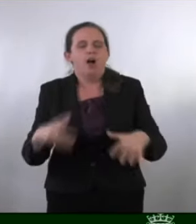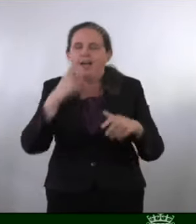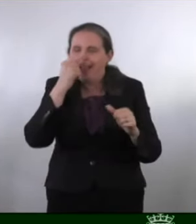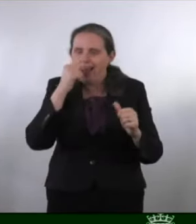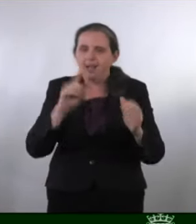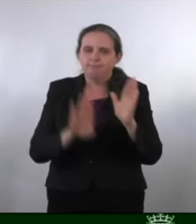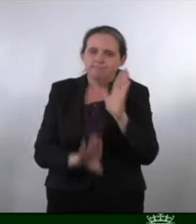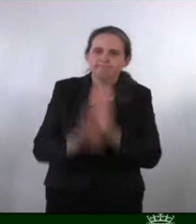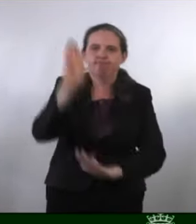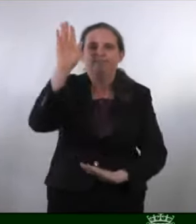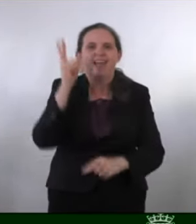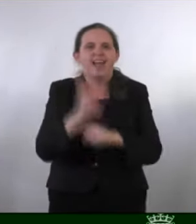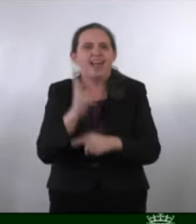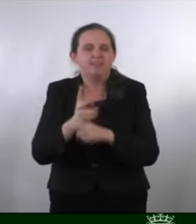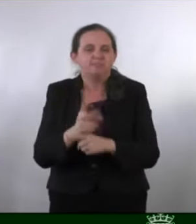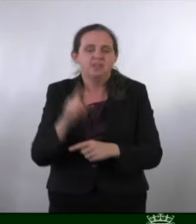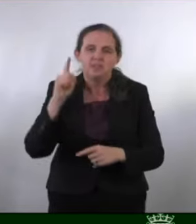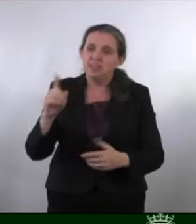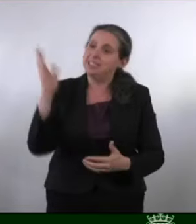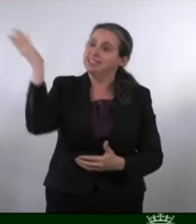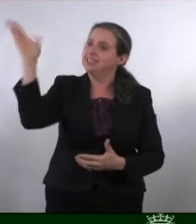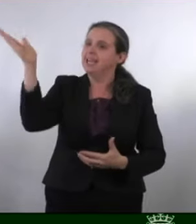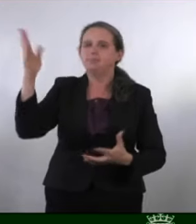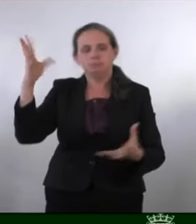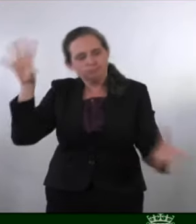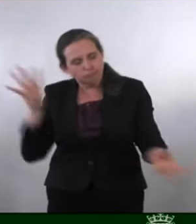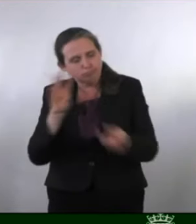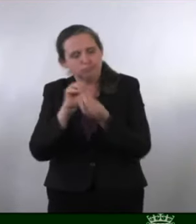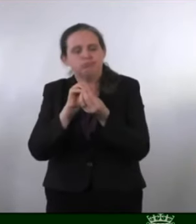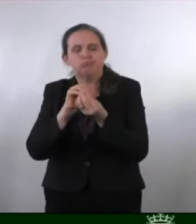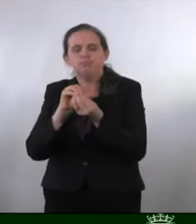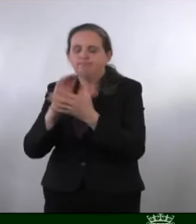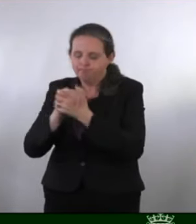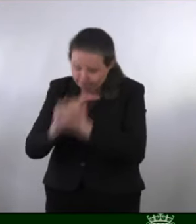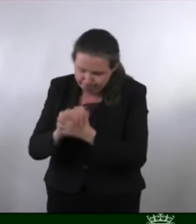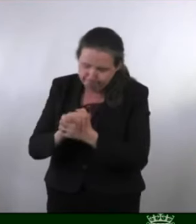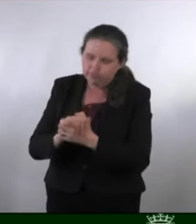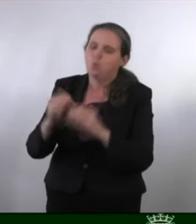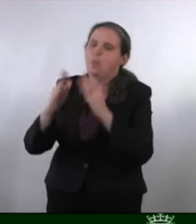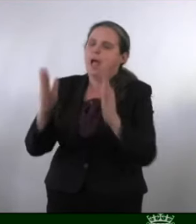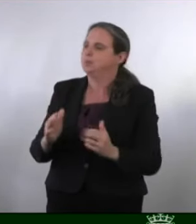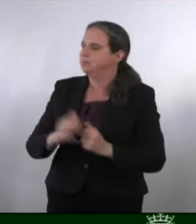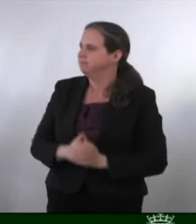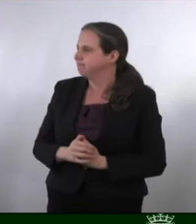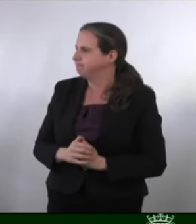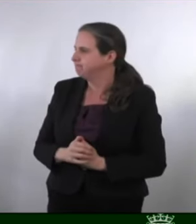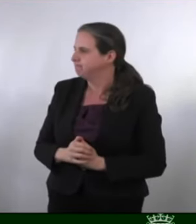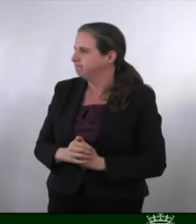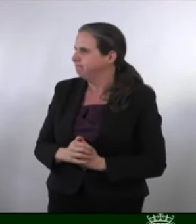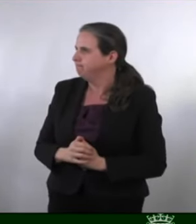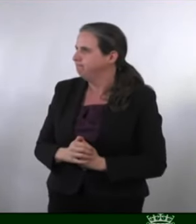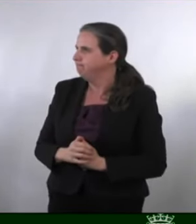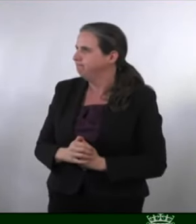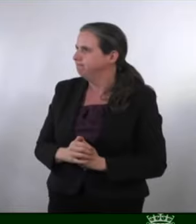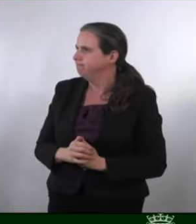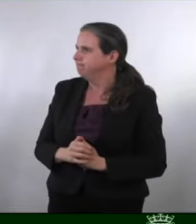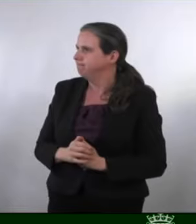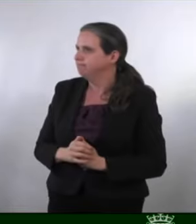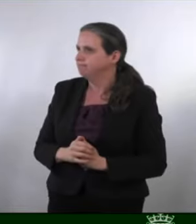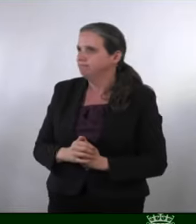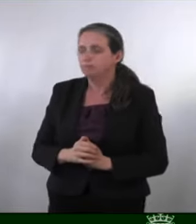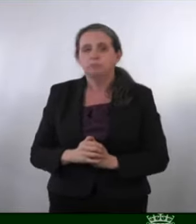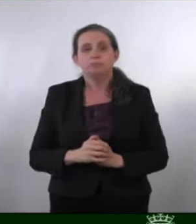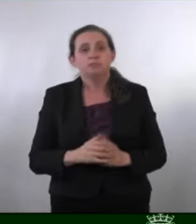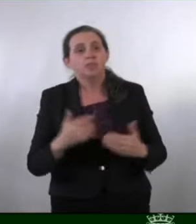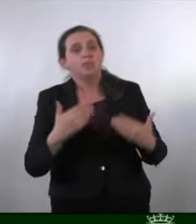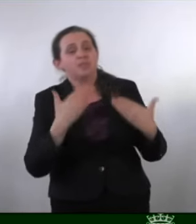Mr. Speaker, I commend this statement to the House. Can I just say, the Prime Minister, it's a big statement, he ran 3